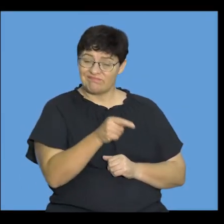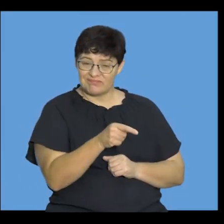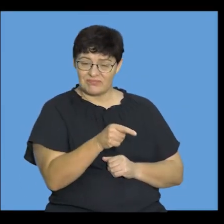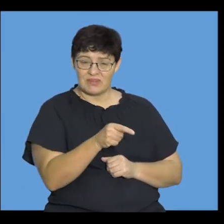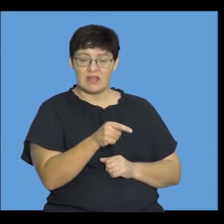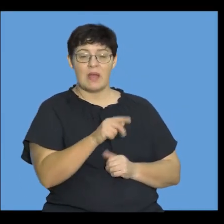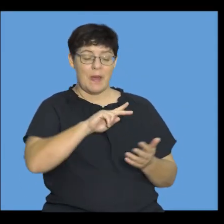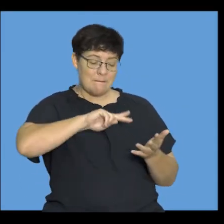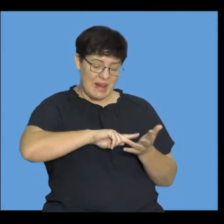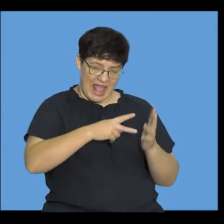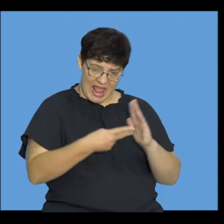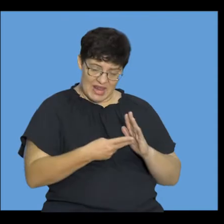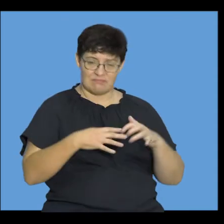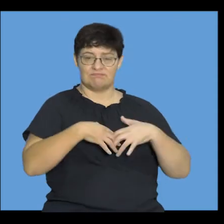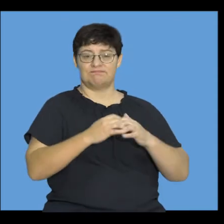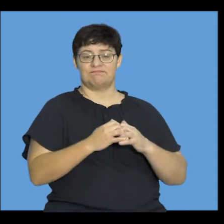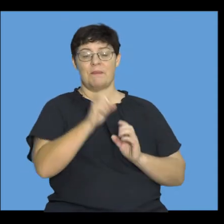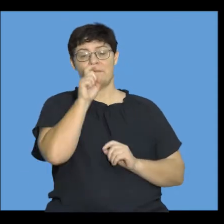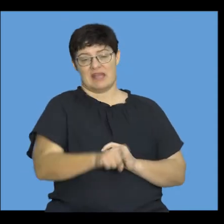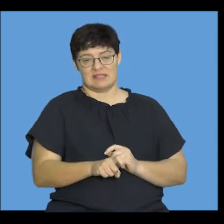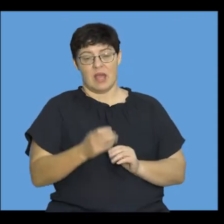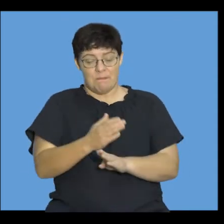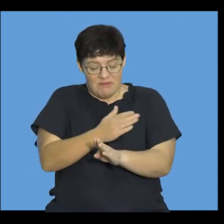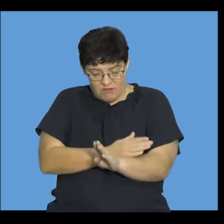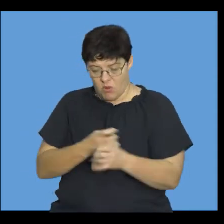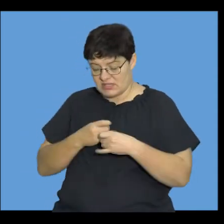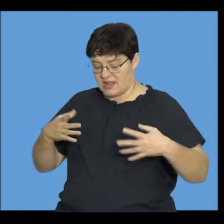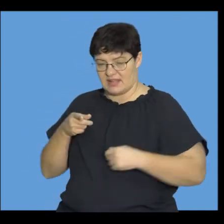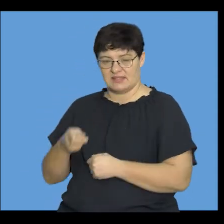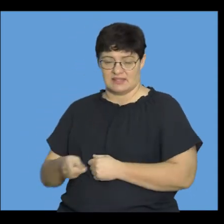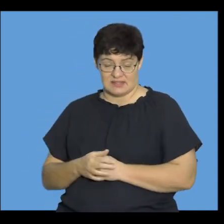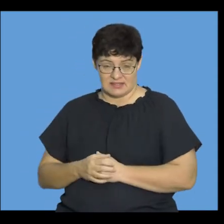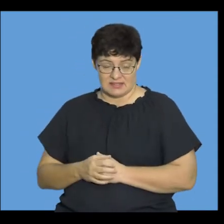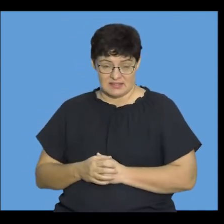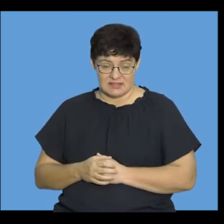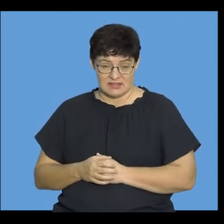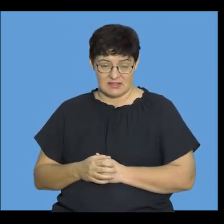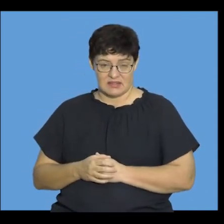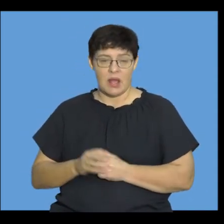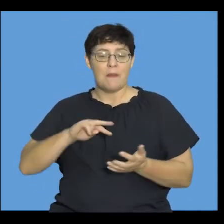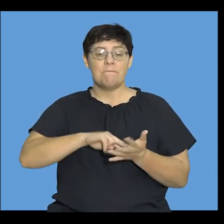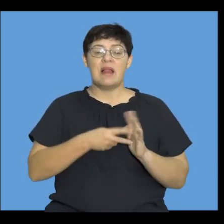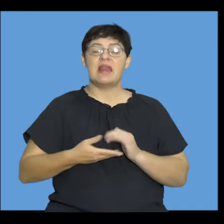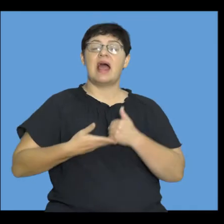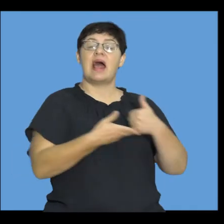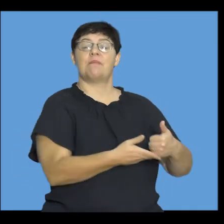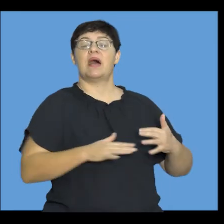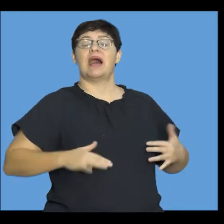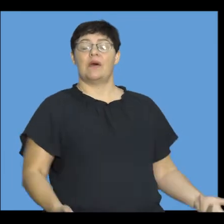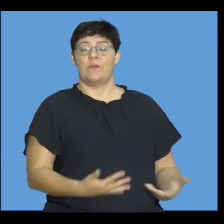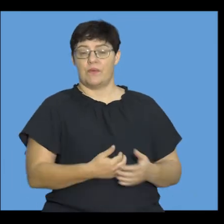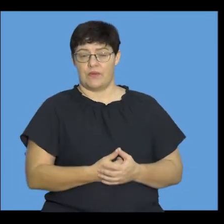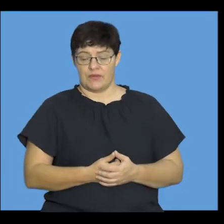What kind of plan should Adelaide have drawn up before she started the job, and how was this